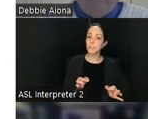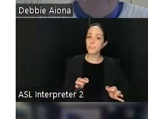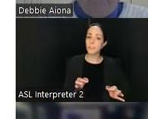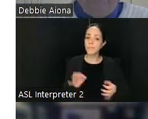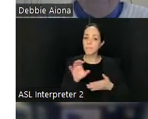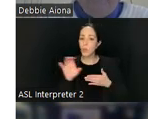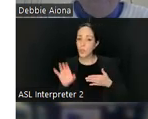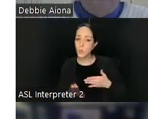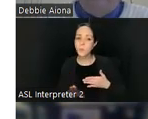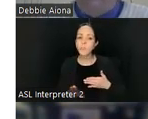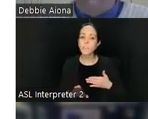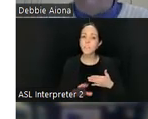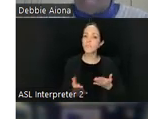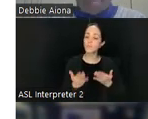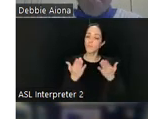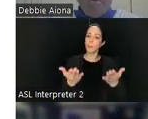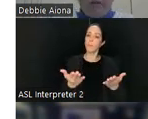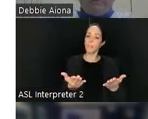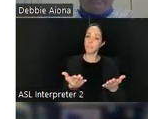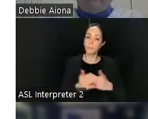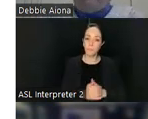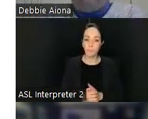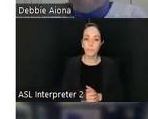out of misconduct case hearings.